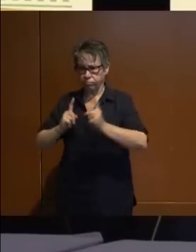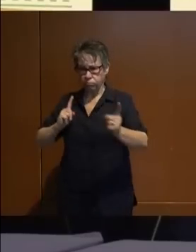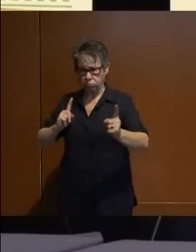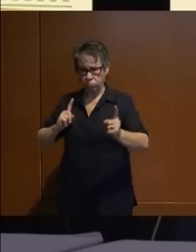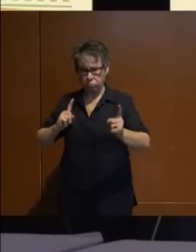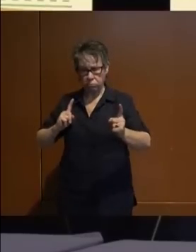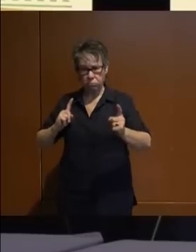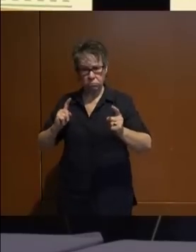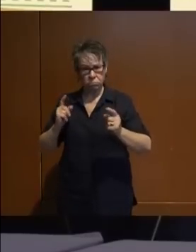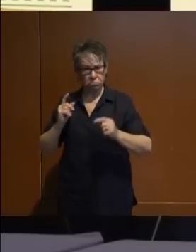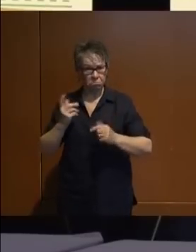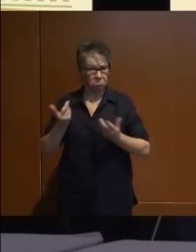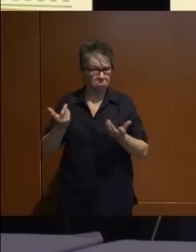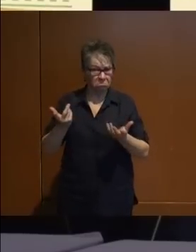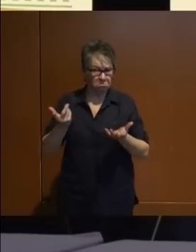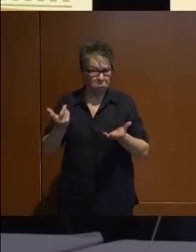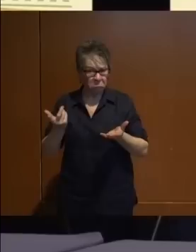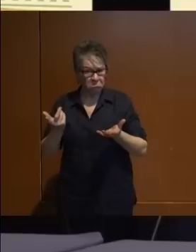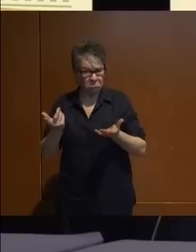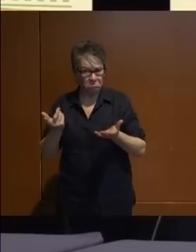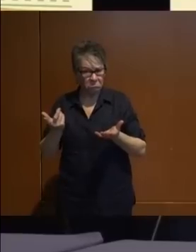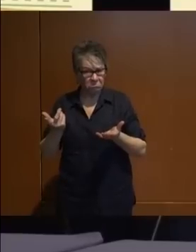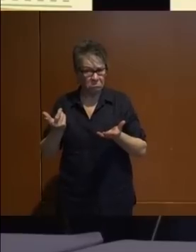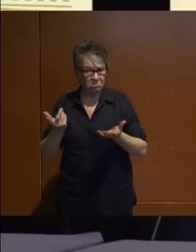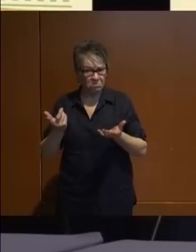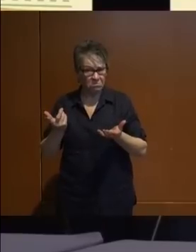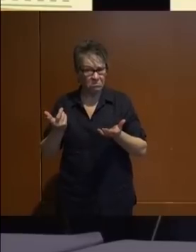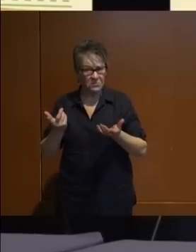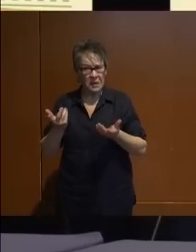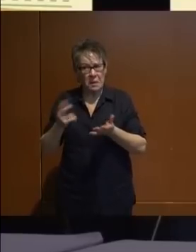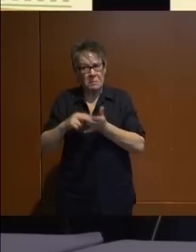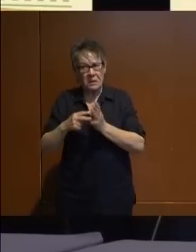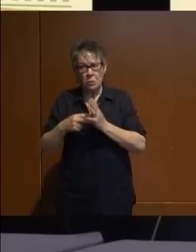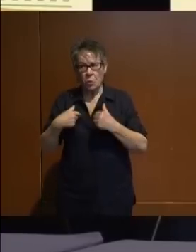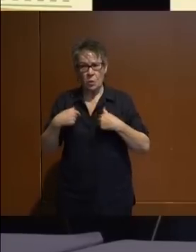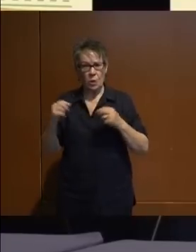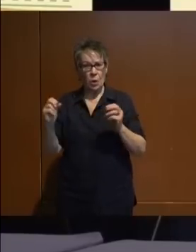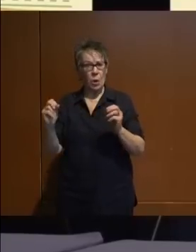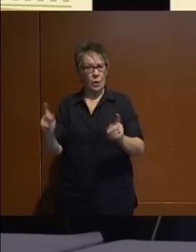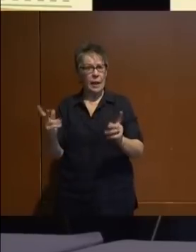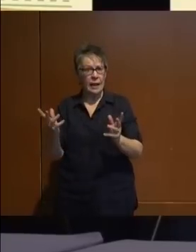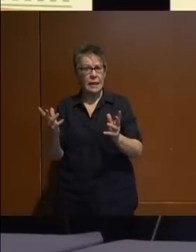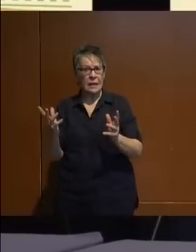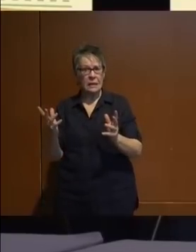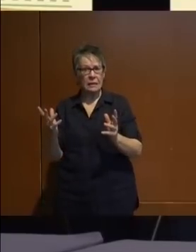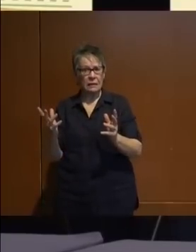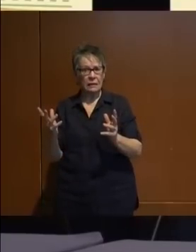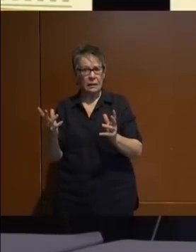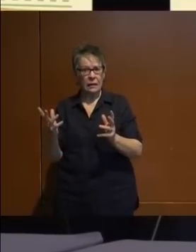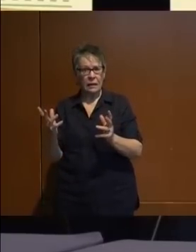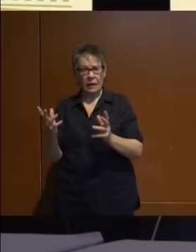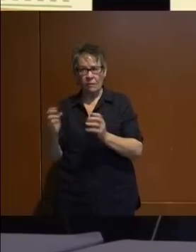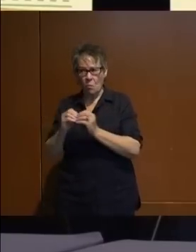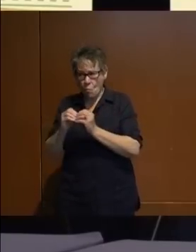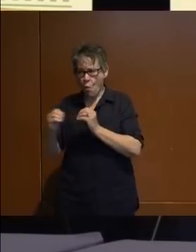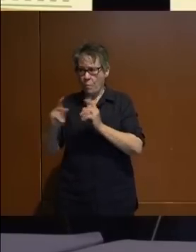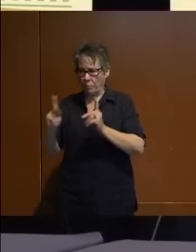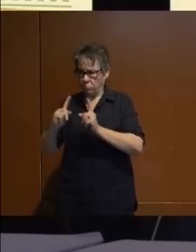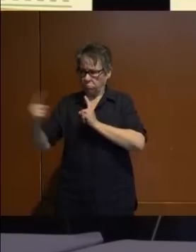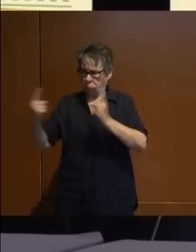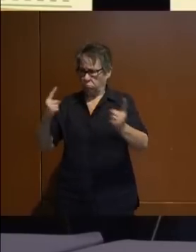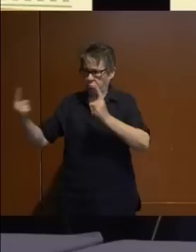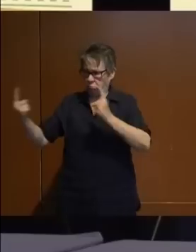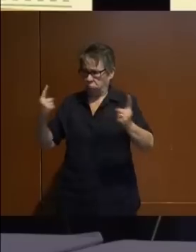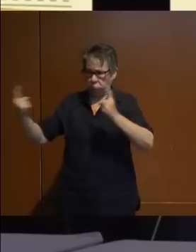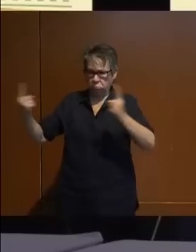So the real number is probably between 40 and 45%, and may not be that much of a reach